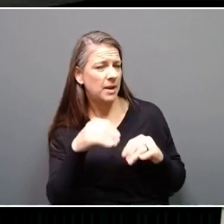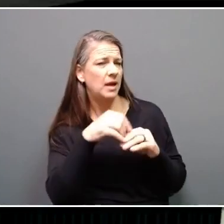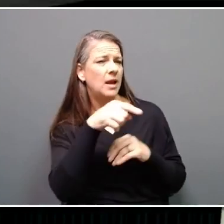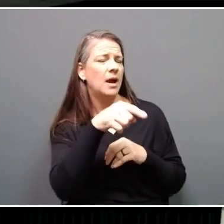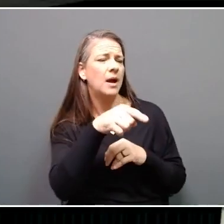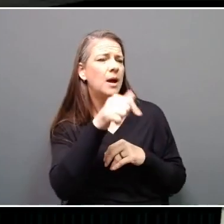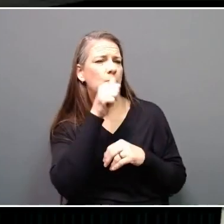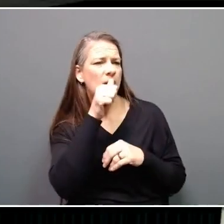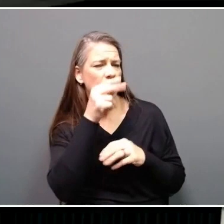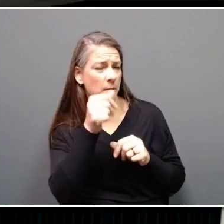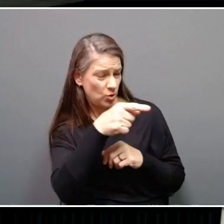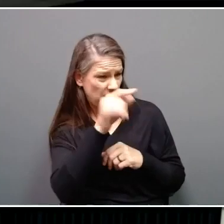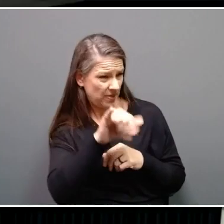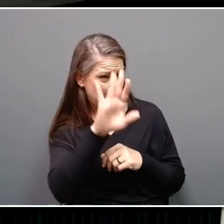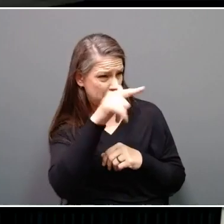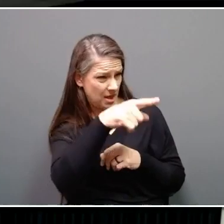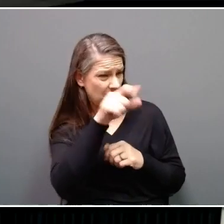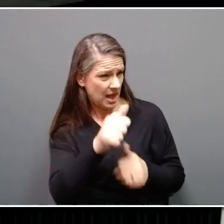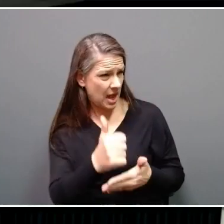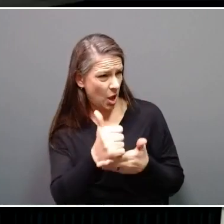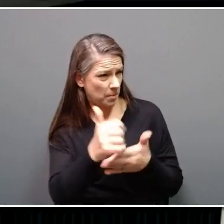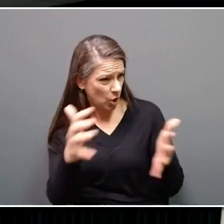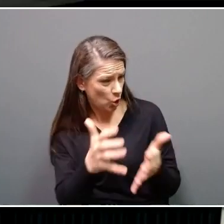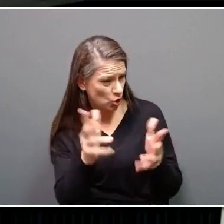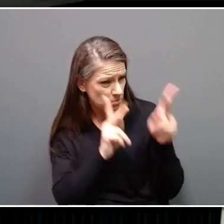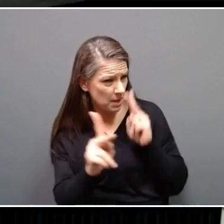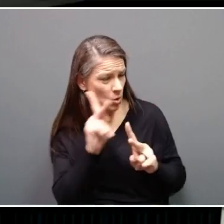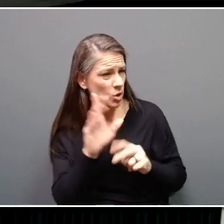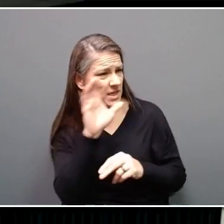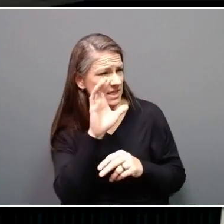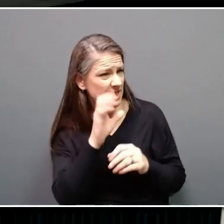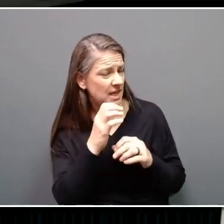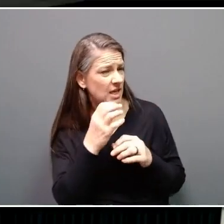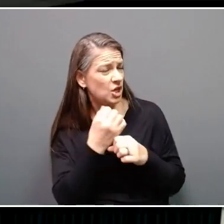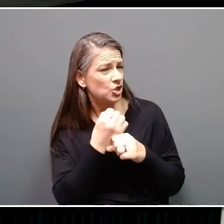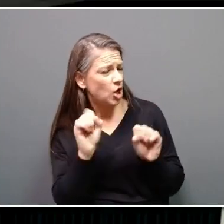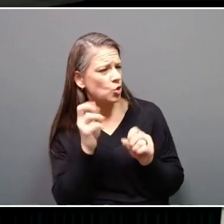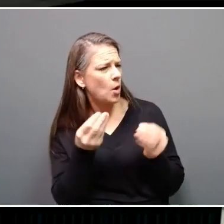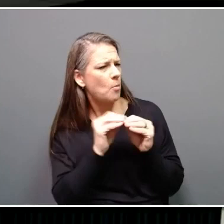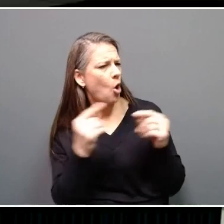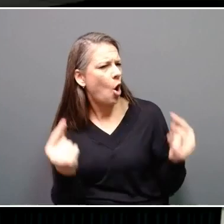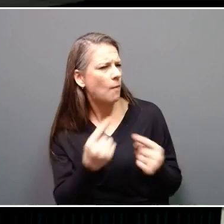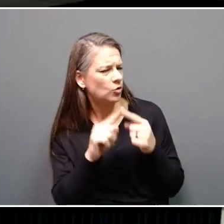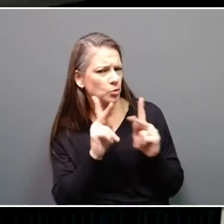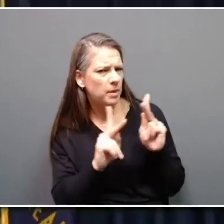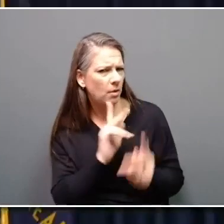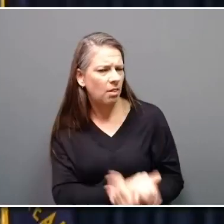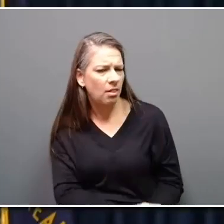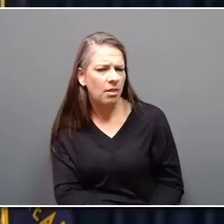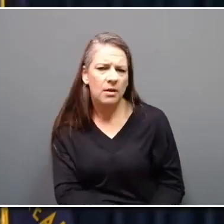you think that that bill could help encourage people to seek shelter, or do you think it will be more harmful? Thank you.